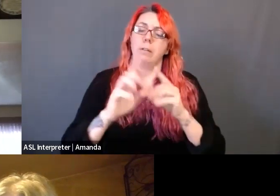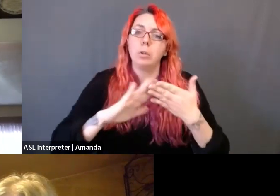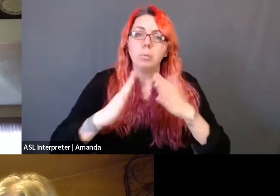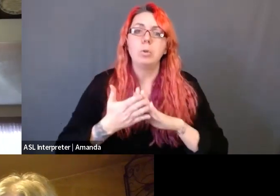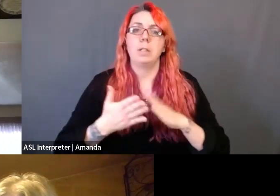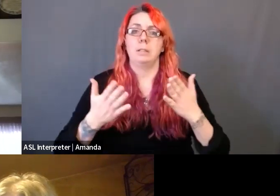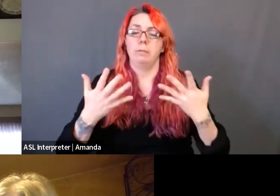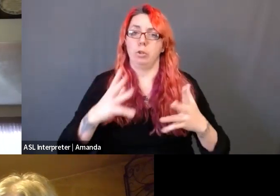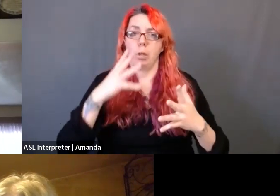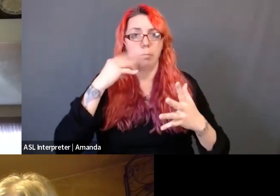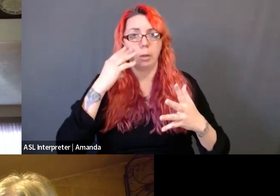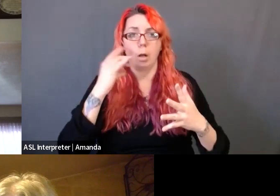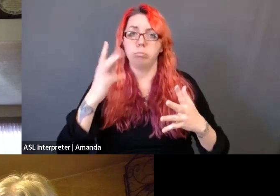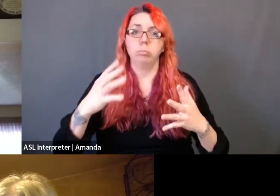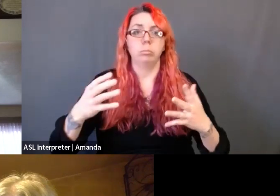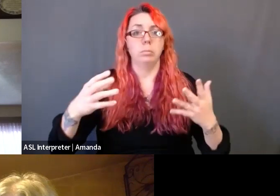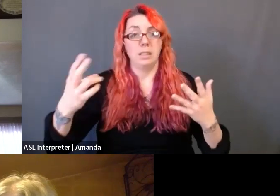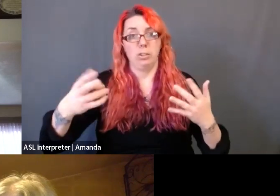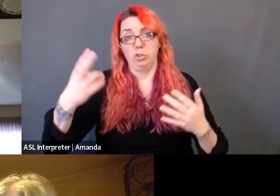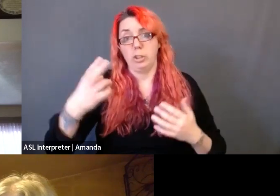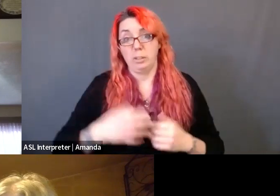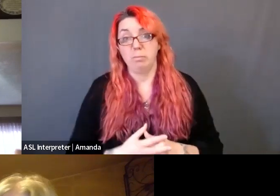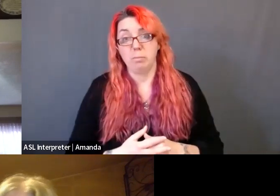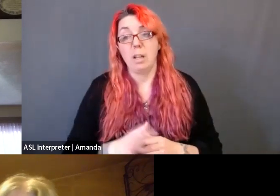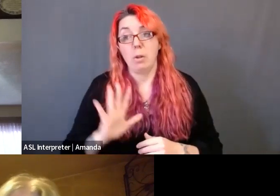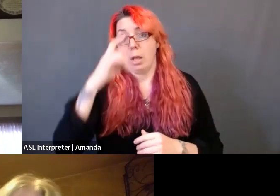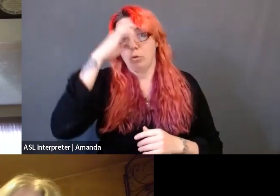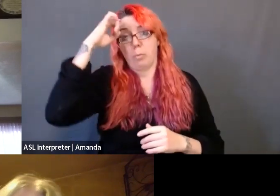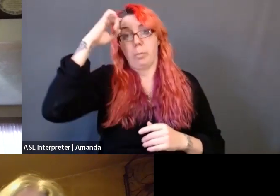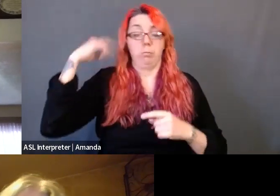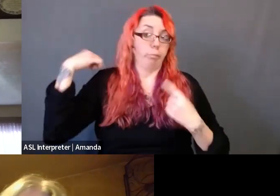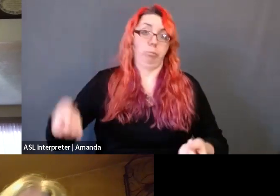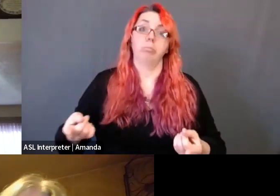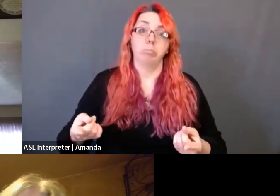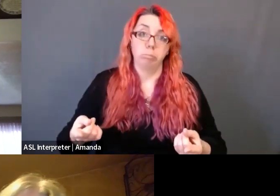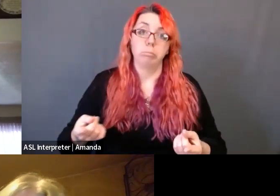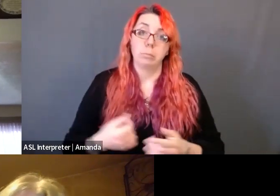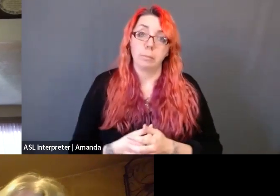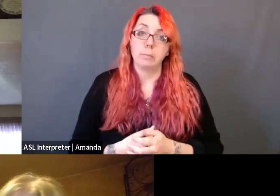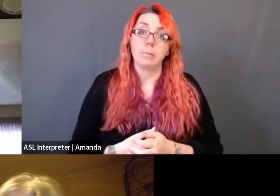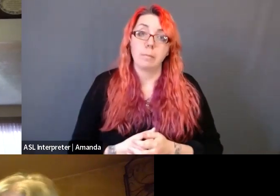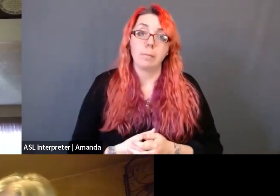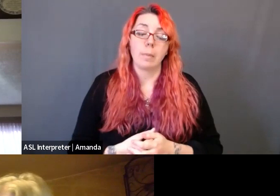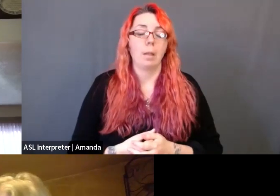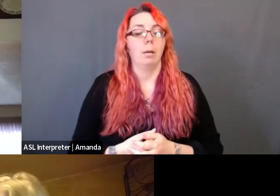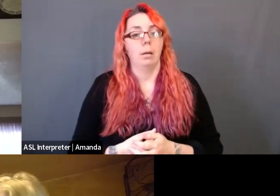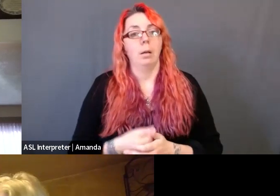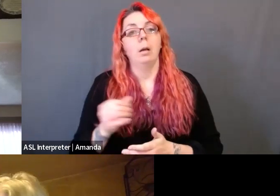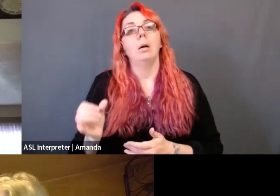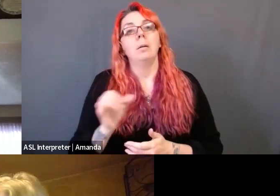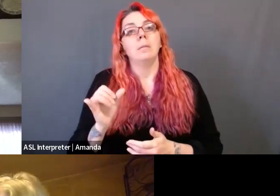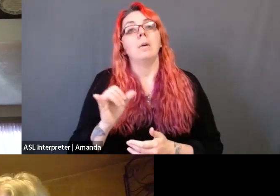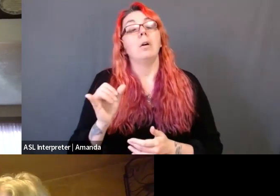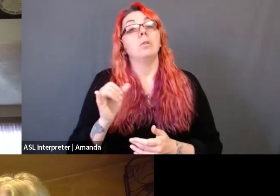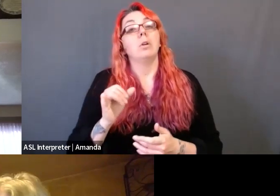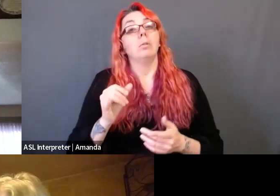histories where you know, the idea of gender diversity in its expression and identification has always been